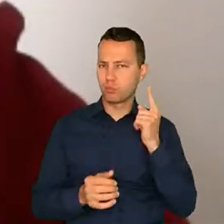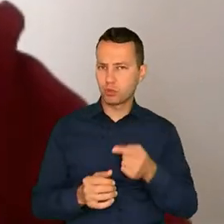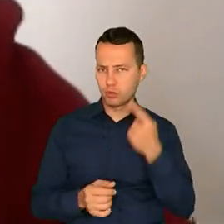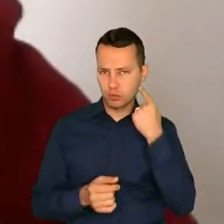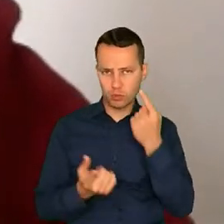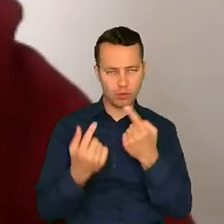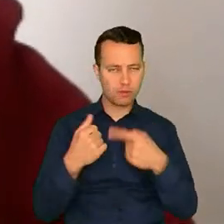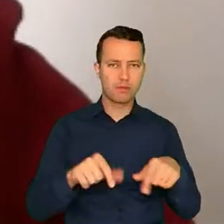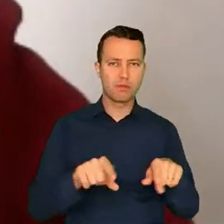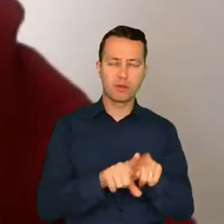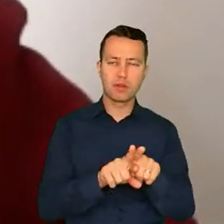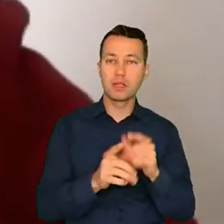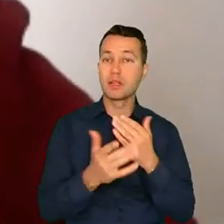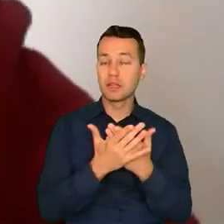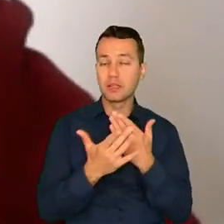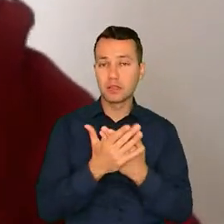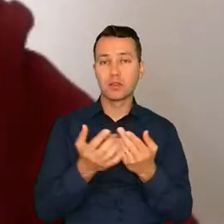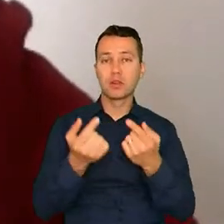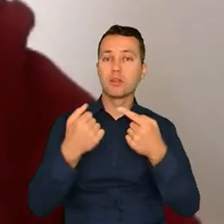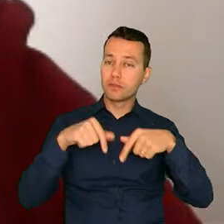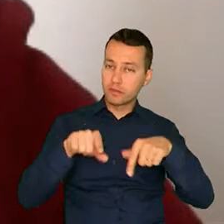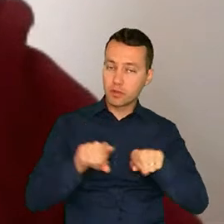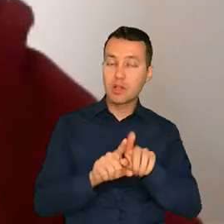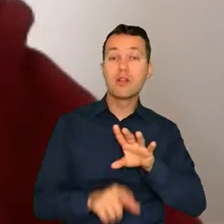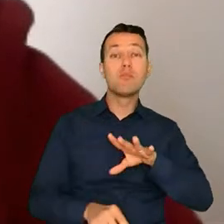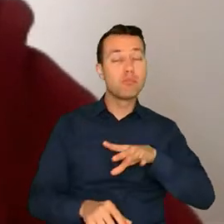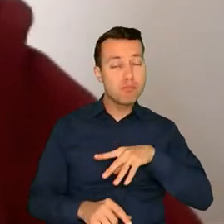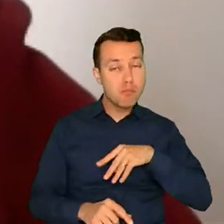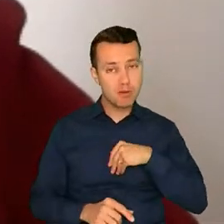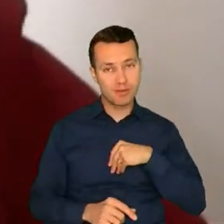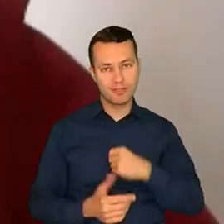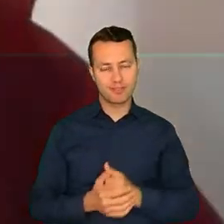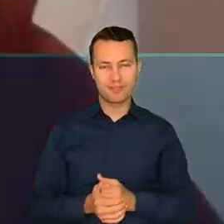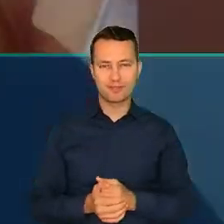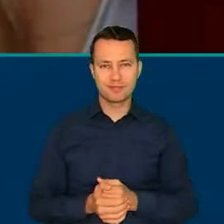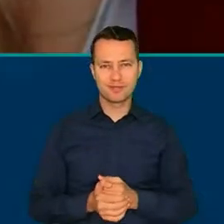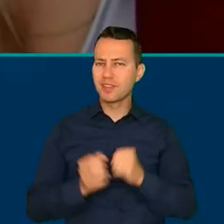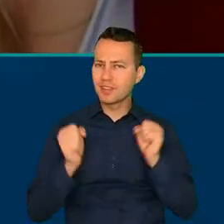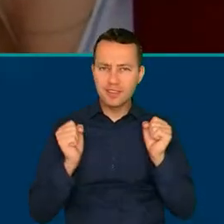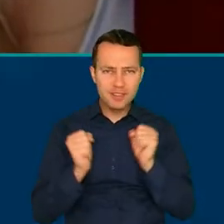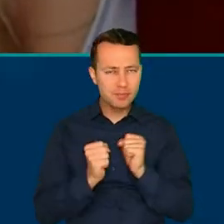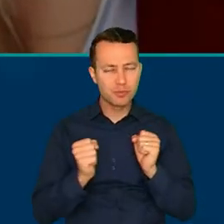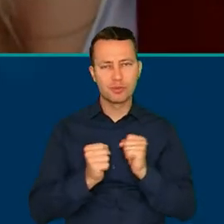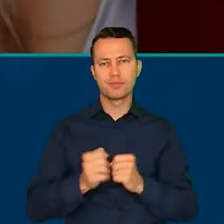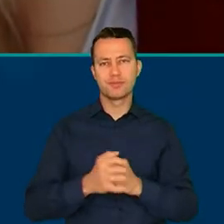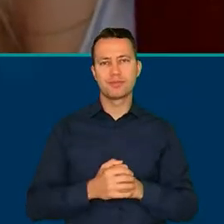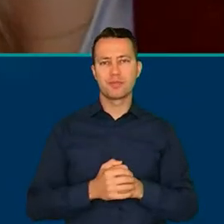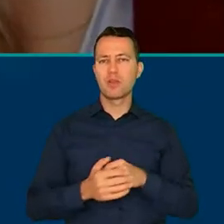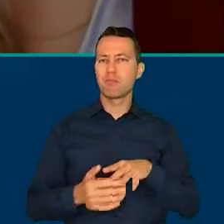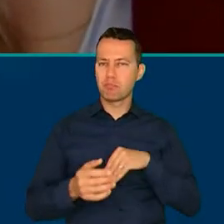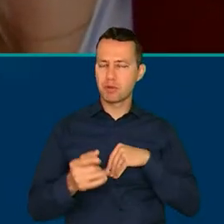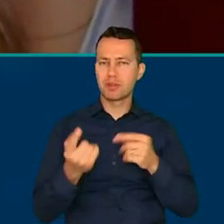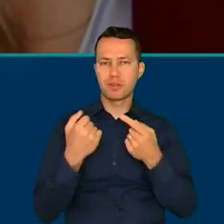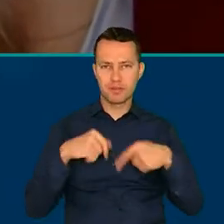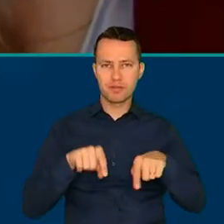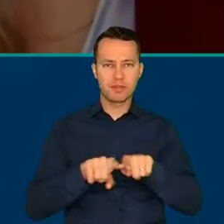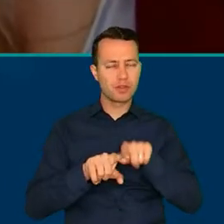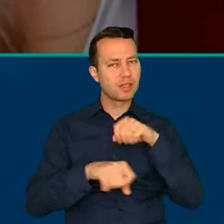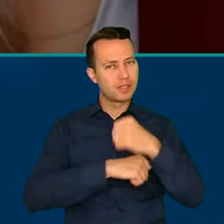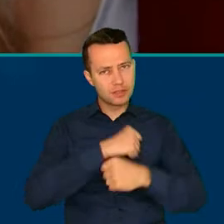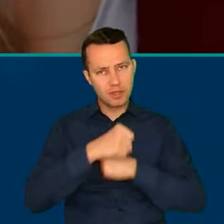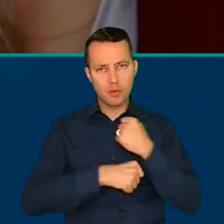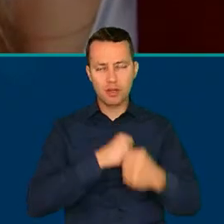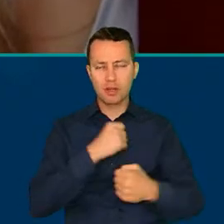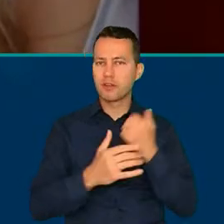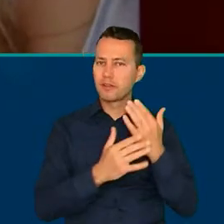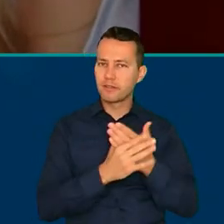scaled to your own operations and really help with risk management. There's a lot of resources out there for companies seeking to do this, including the new